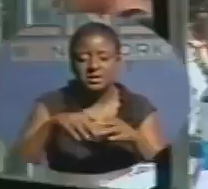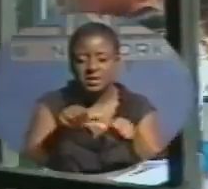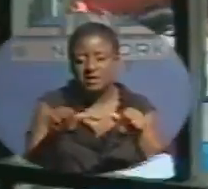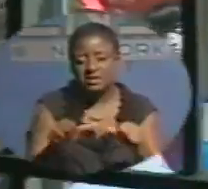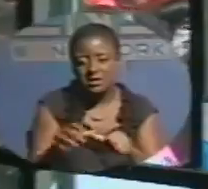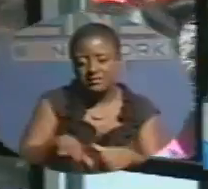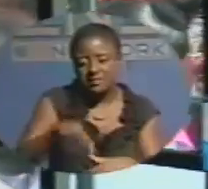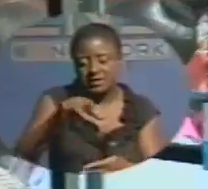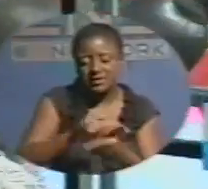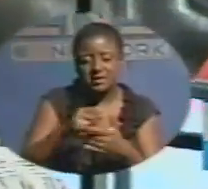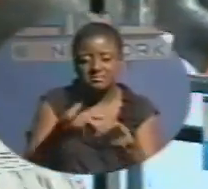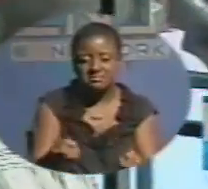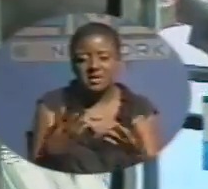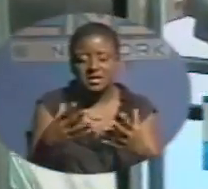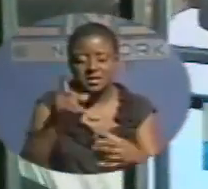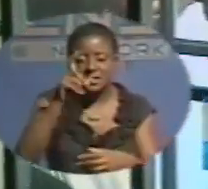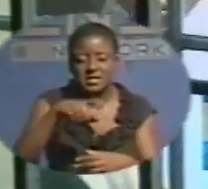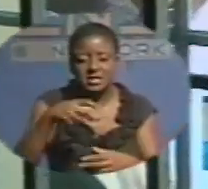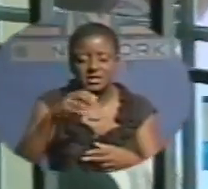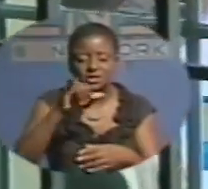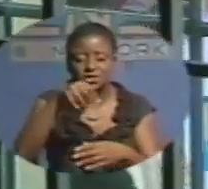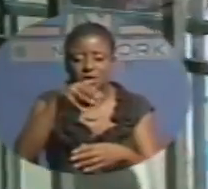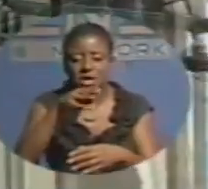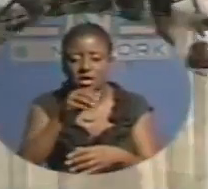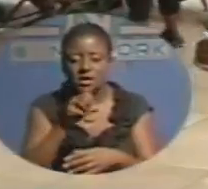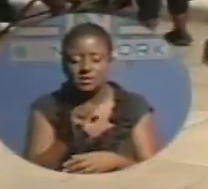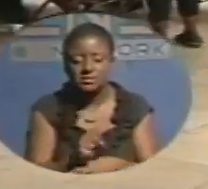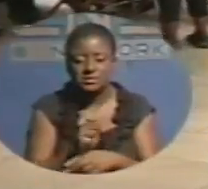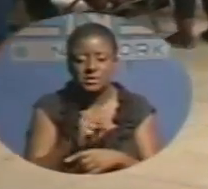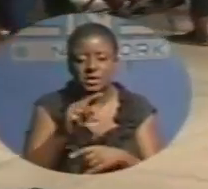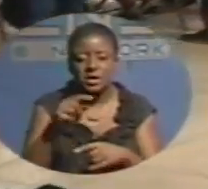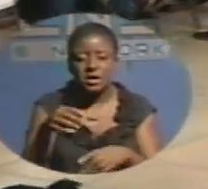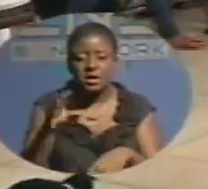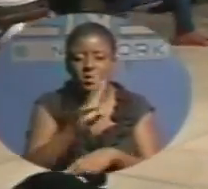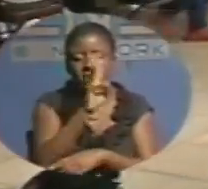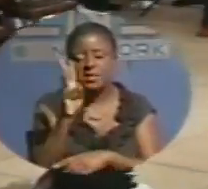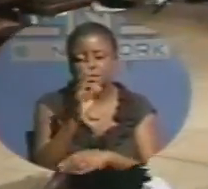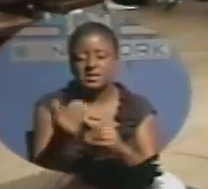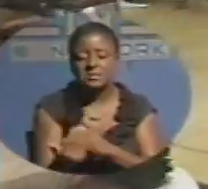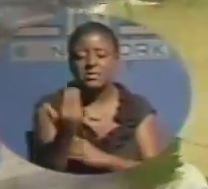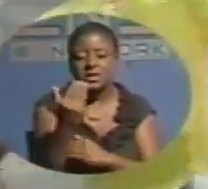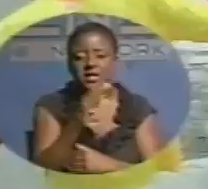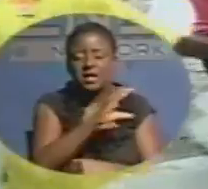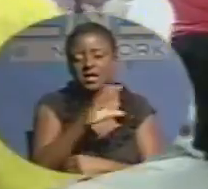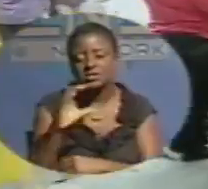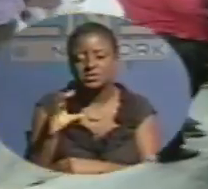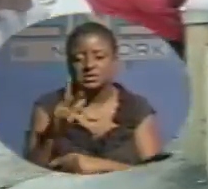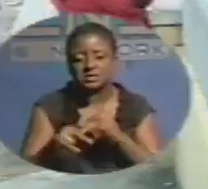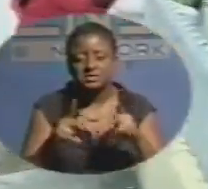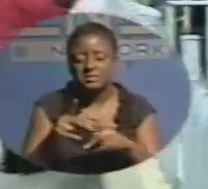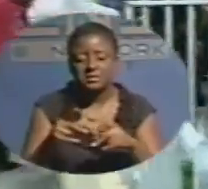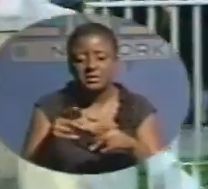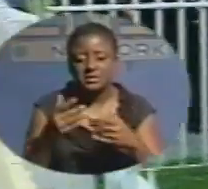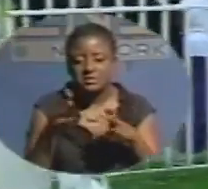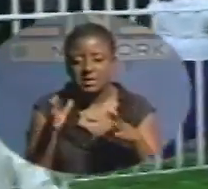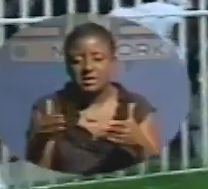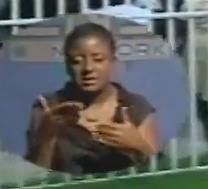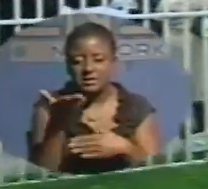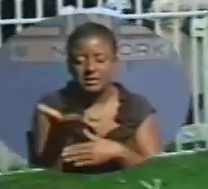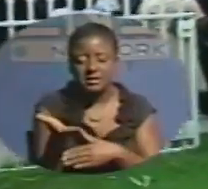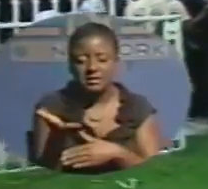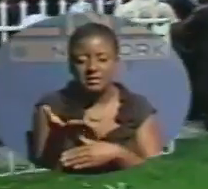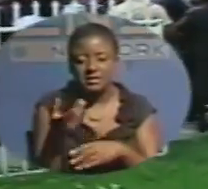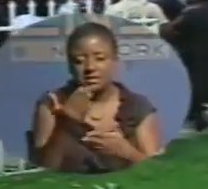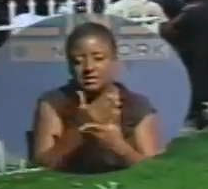told residents about the job fair Monday, and when the event opened Wednesday morning, hundreds of people were already in place, some of them from